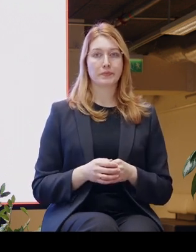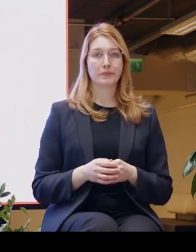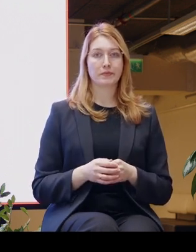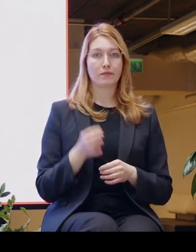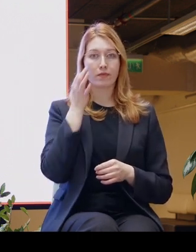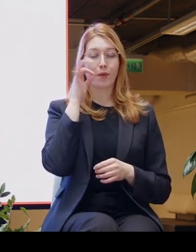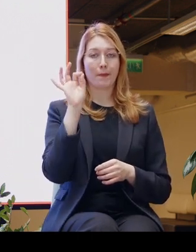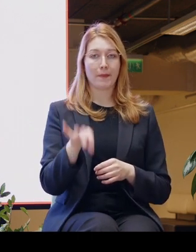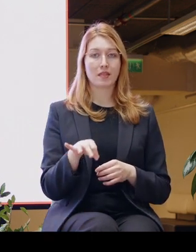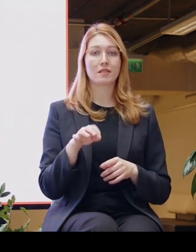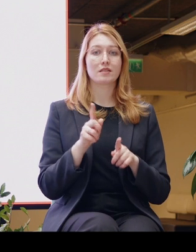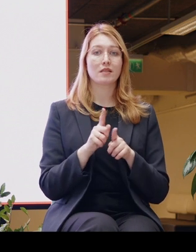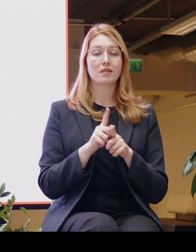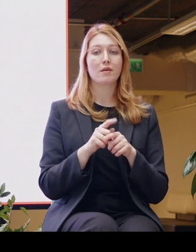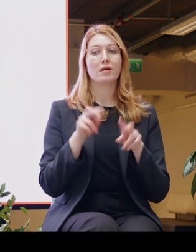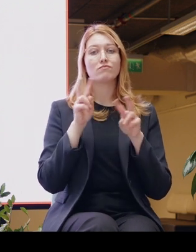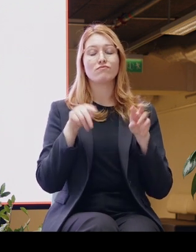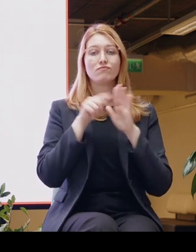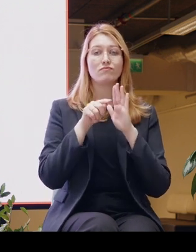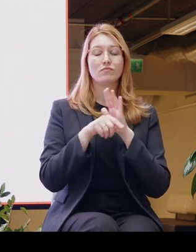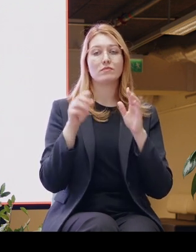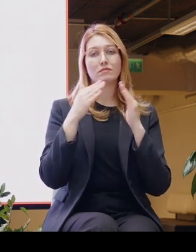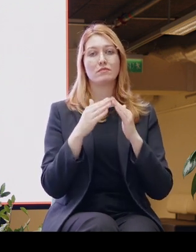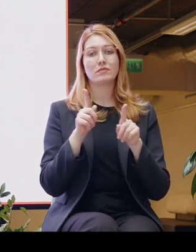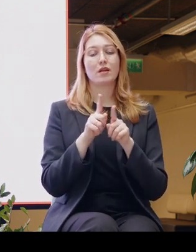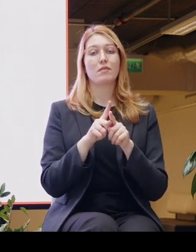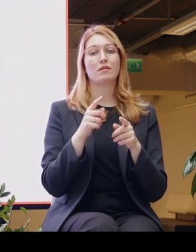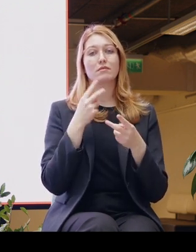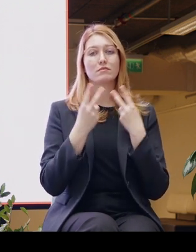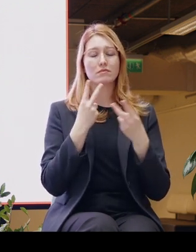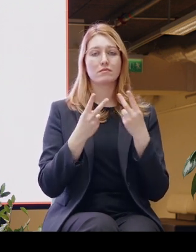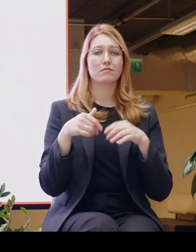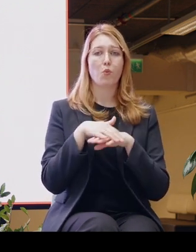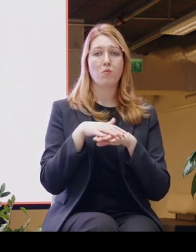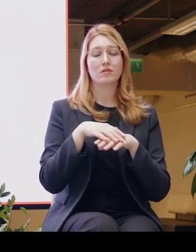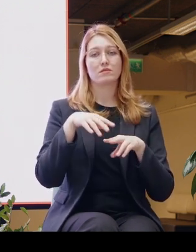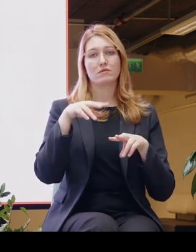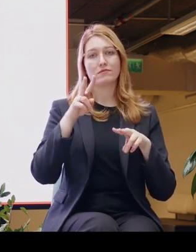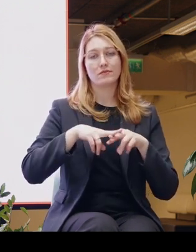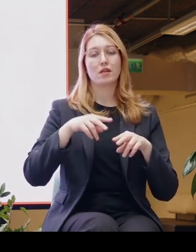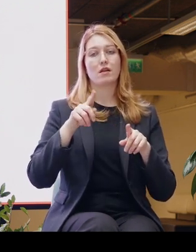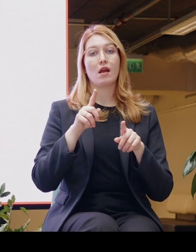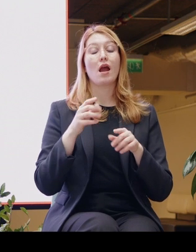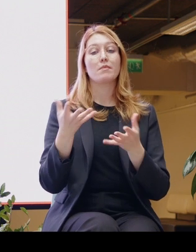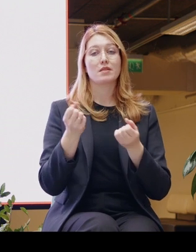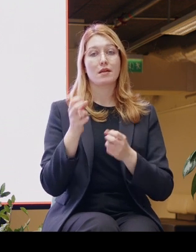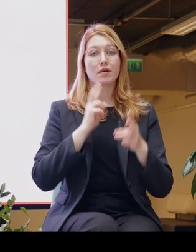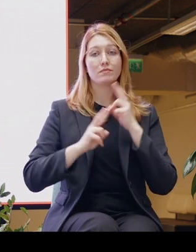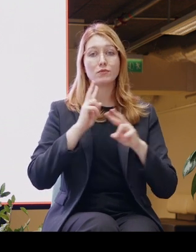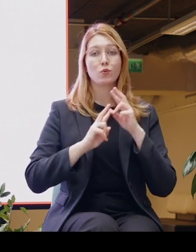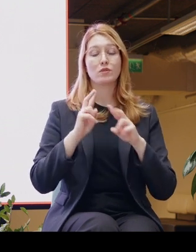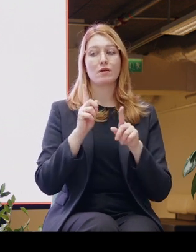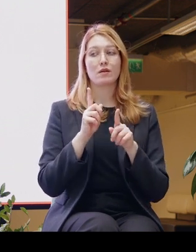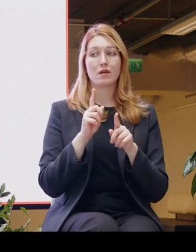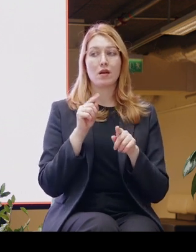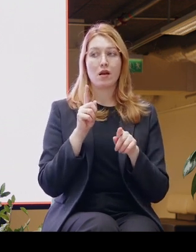Competence. We check buildings that provide services to the public for compliance with requirements related